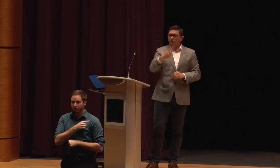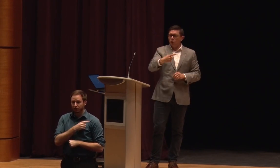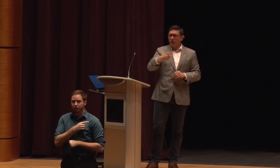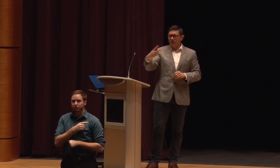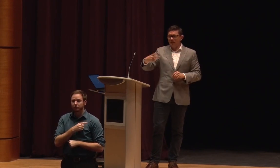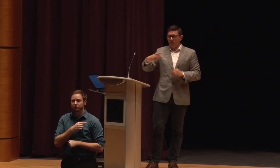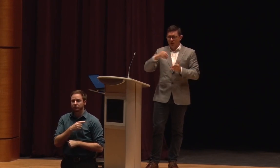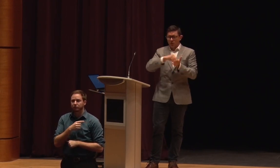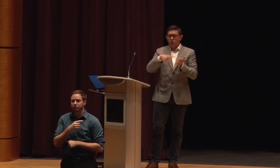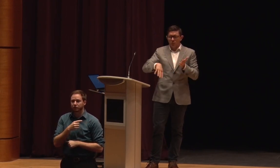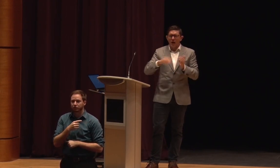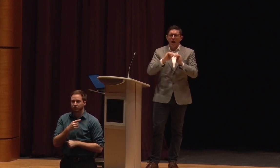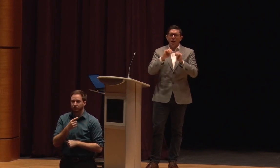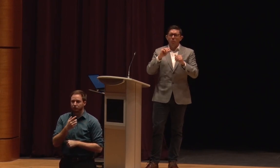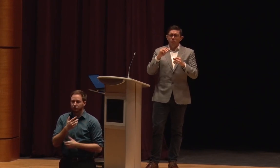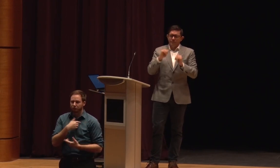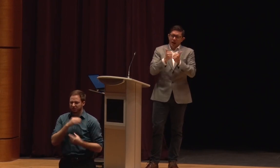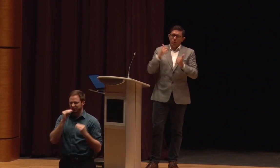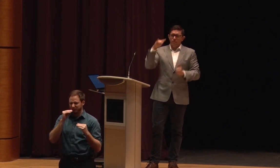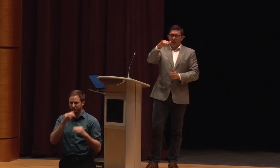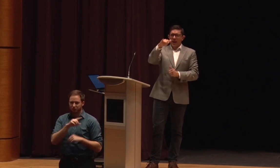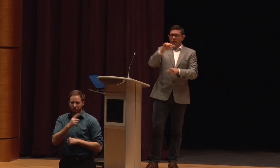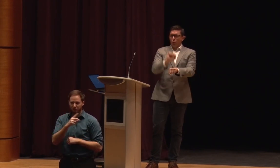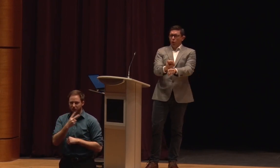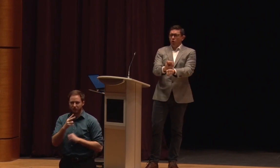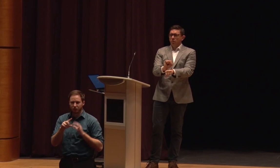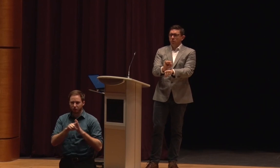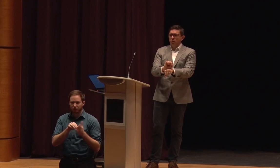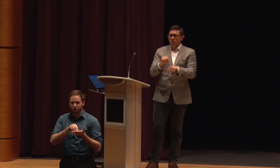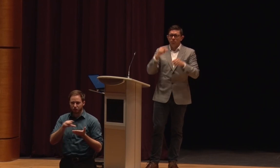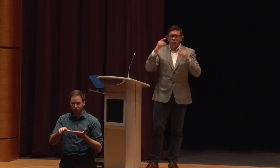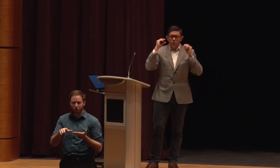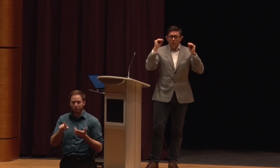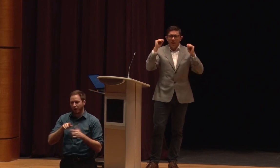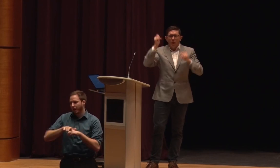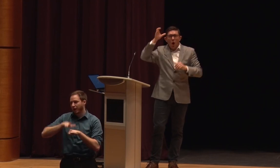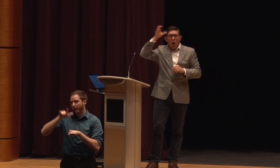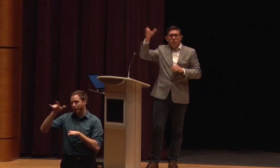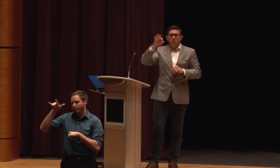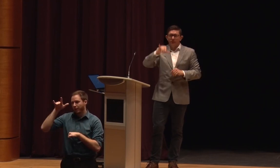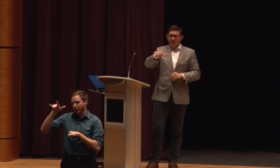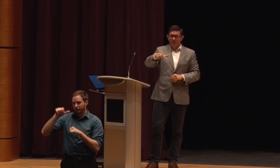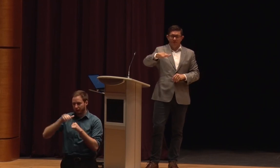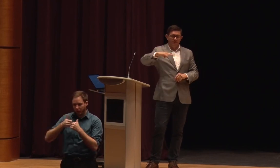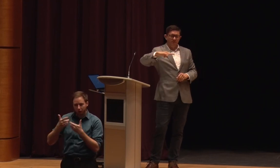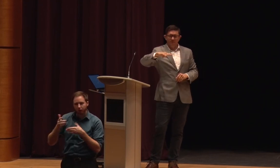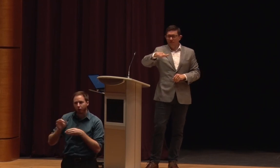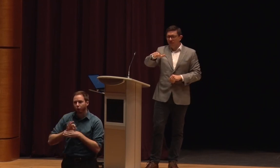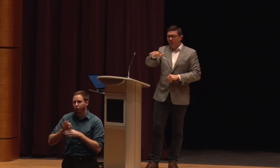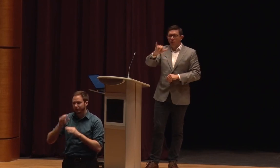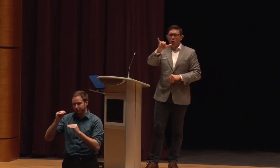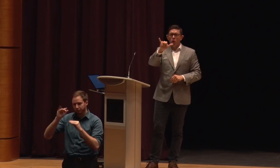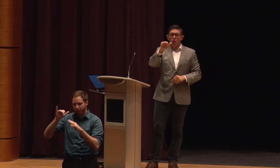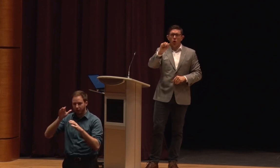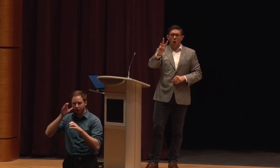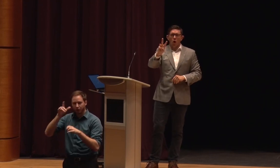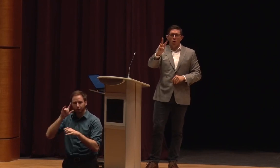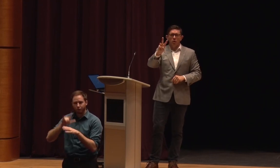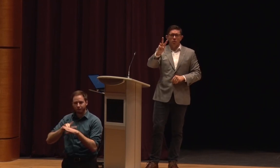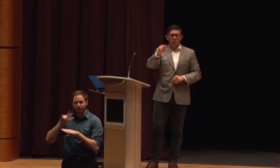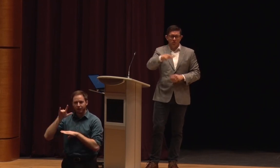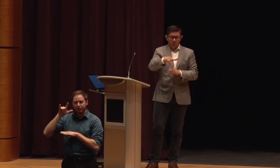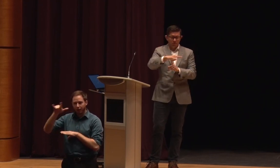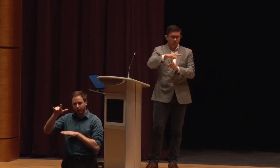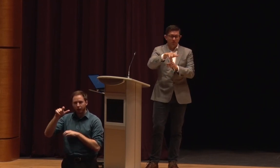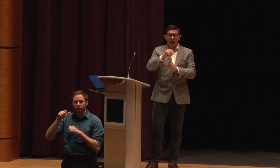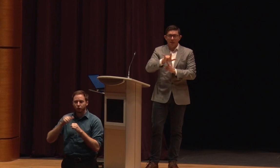she has been teaching her first and second grade students about airplanes, how they work, teaching the concept of flight